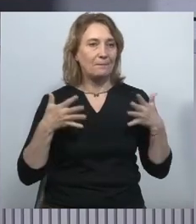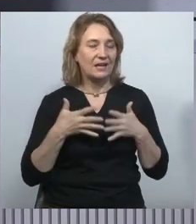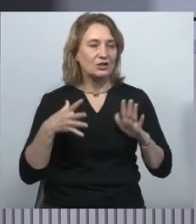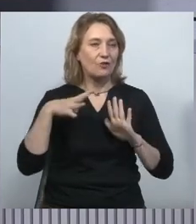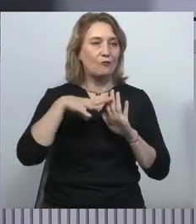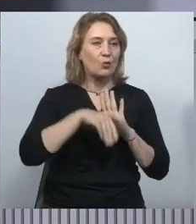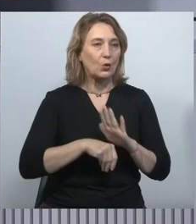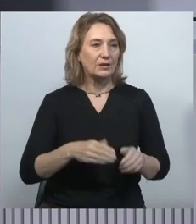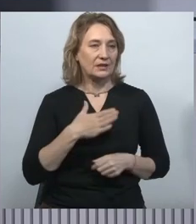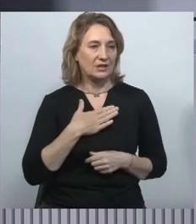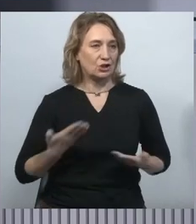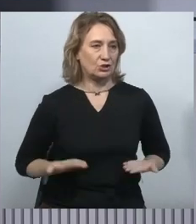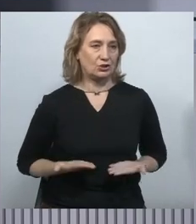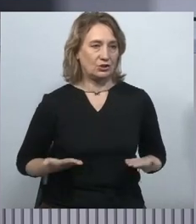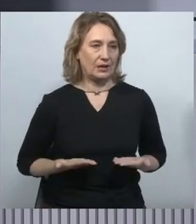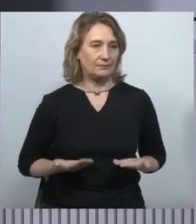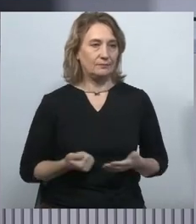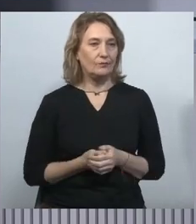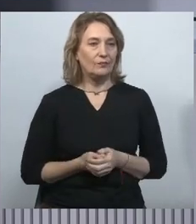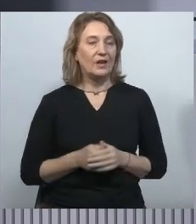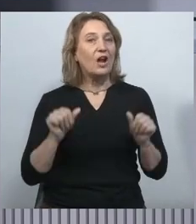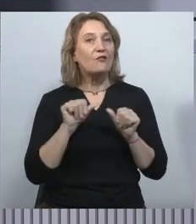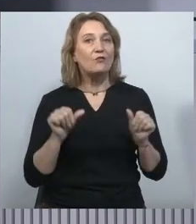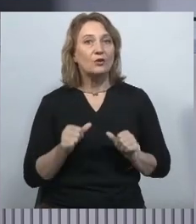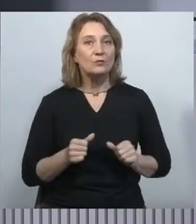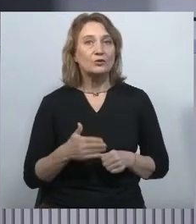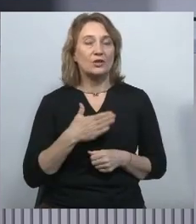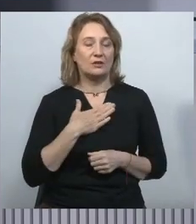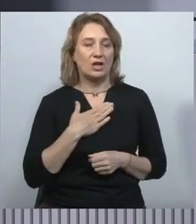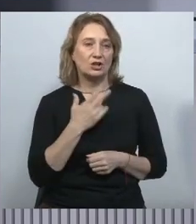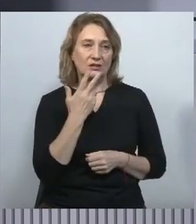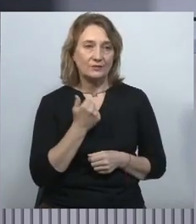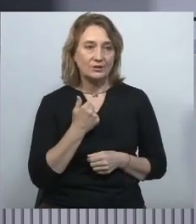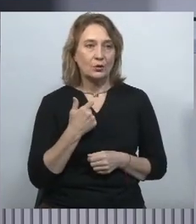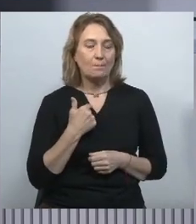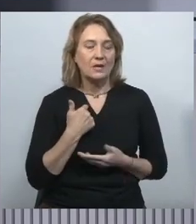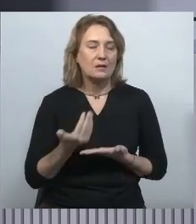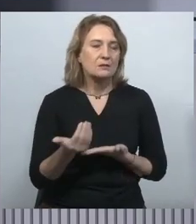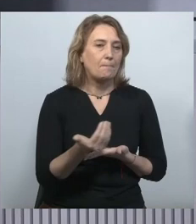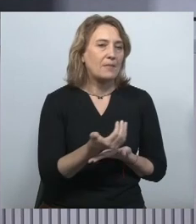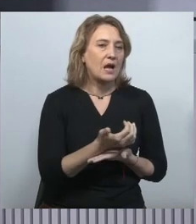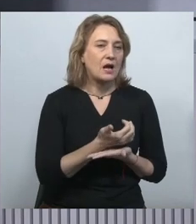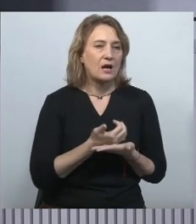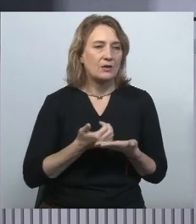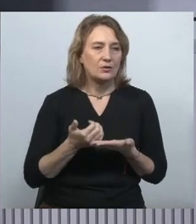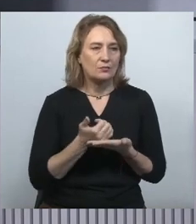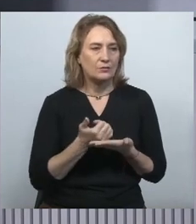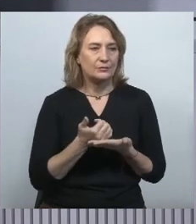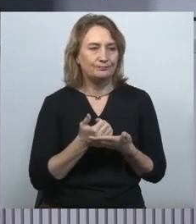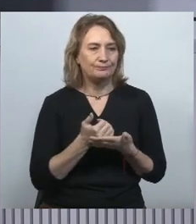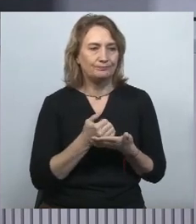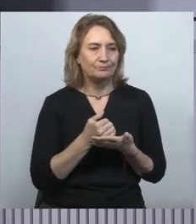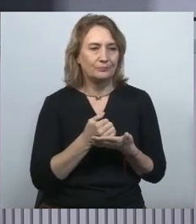digital space more and more becomes part of our life, shaping our habits.